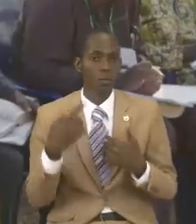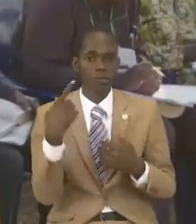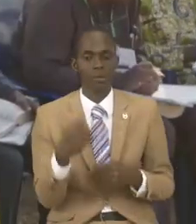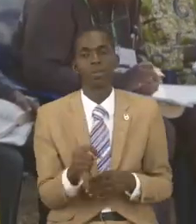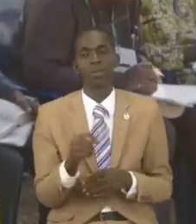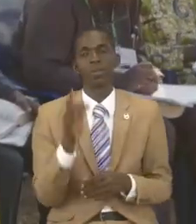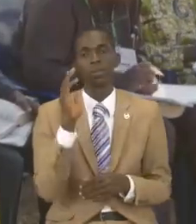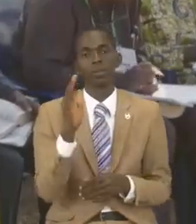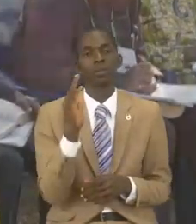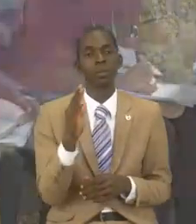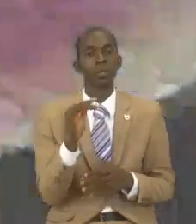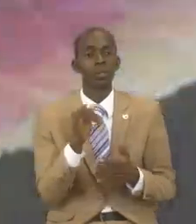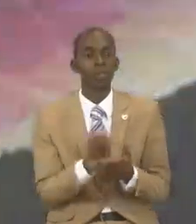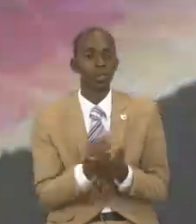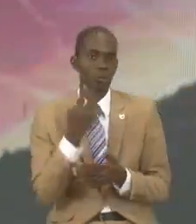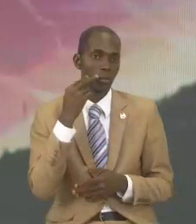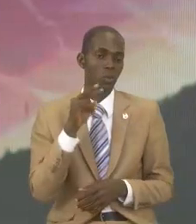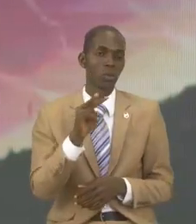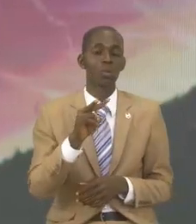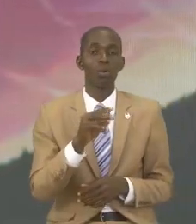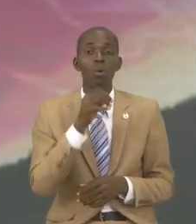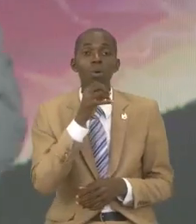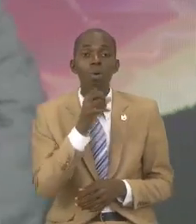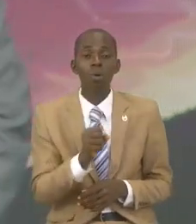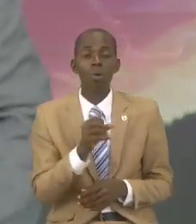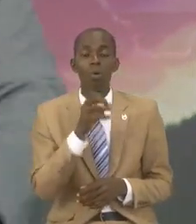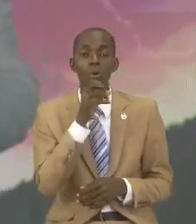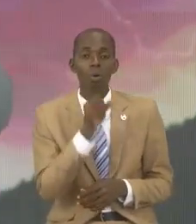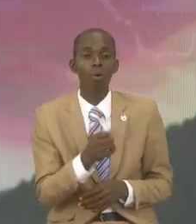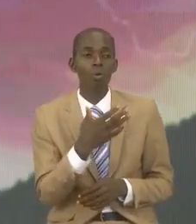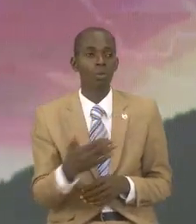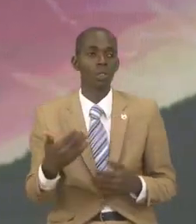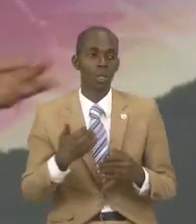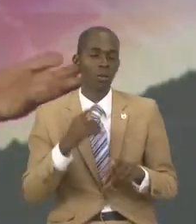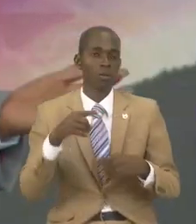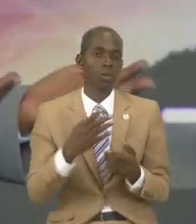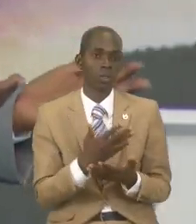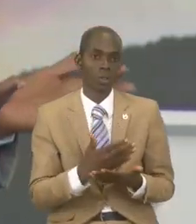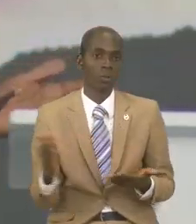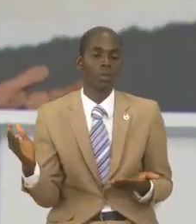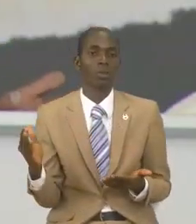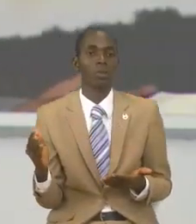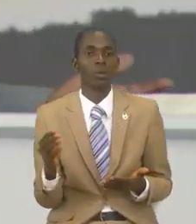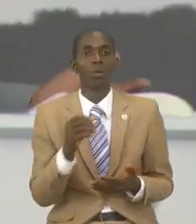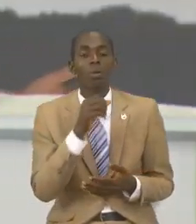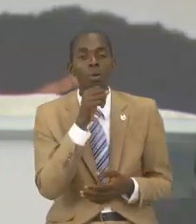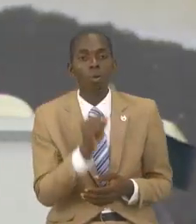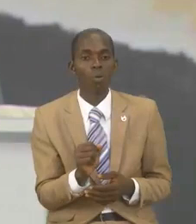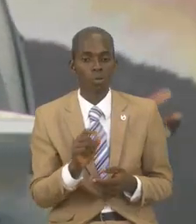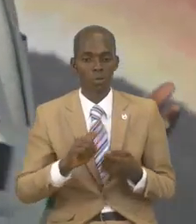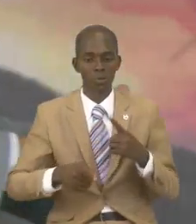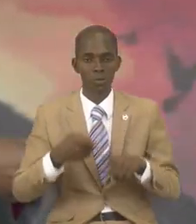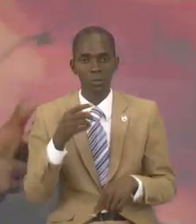that behold, old things are passed away? Old friends,